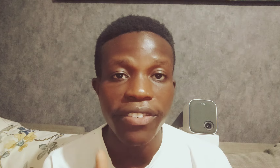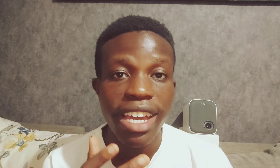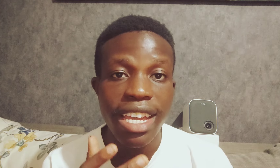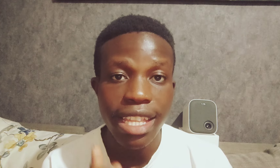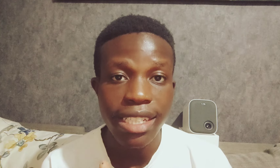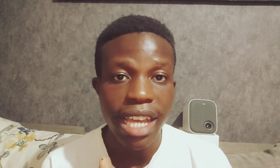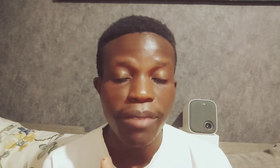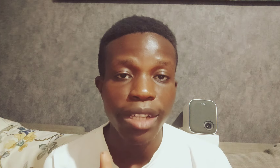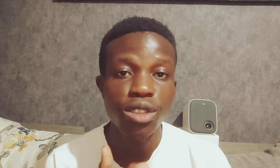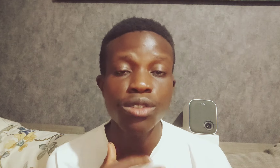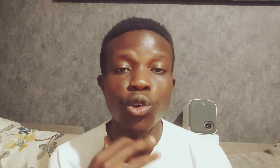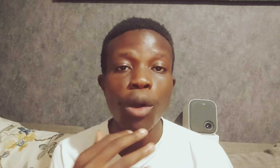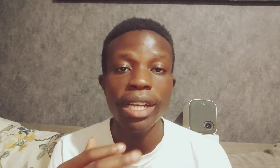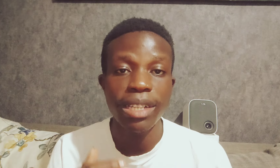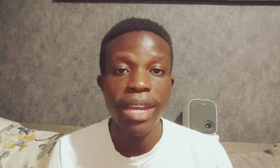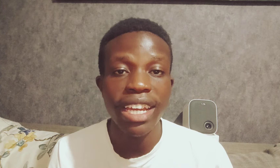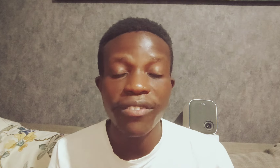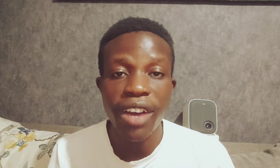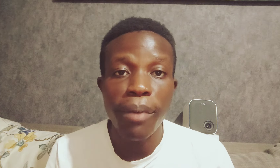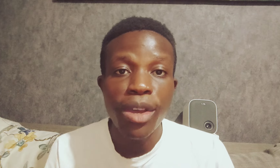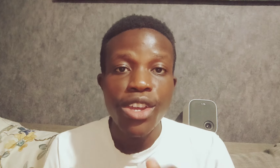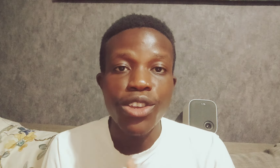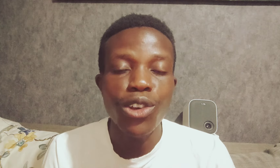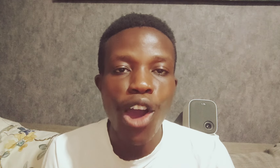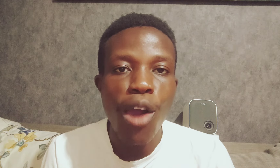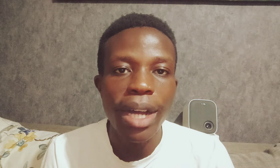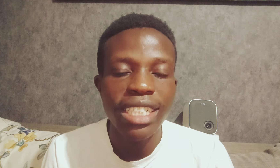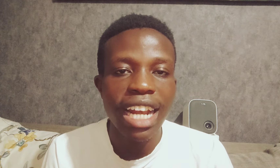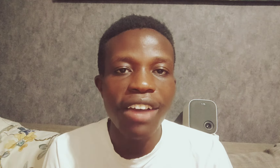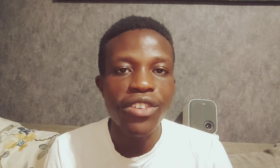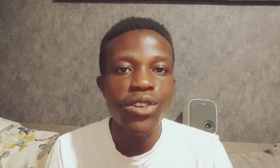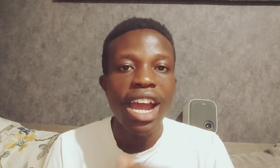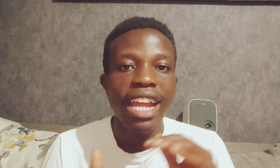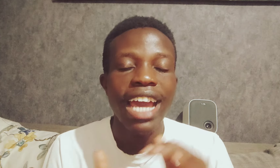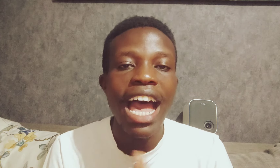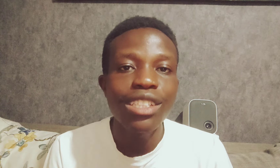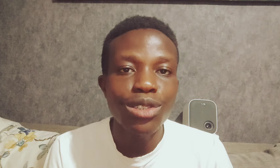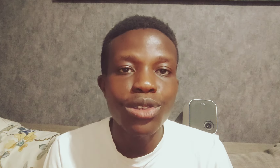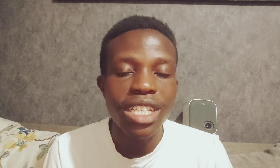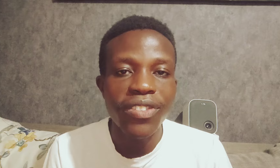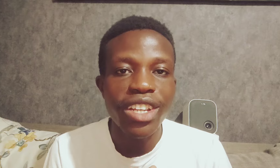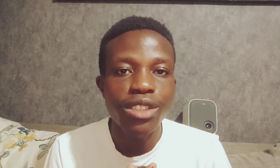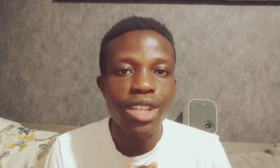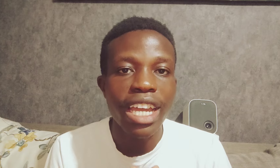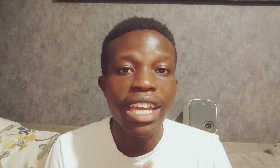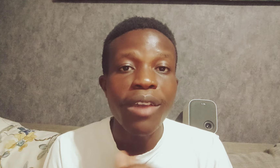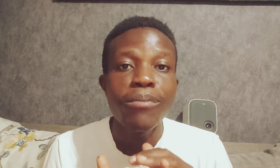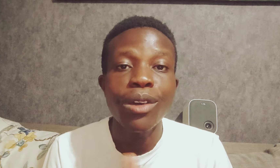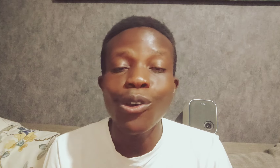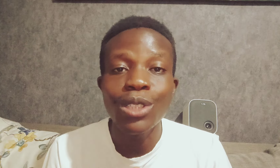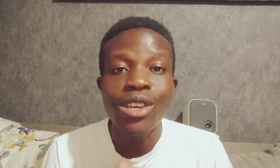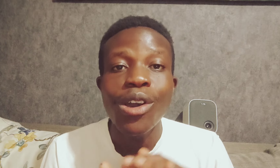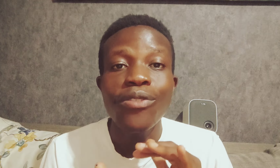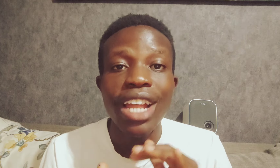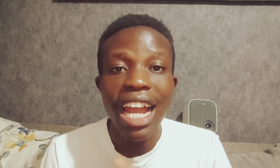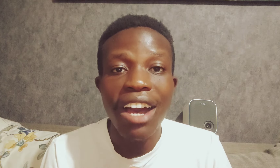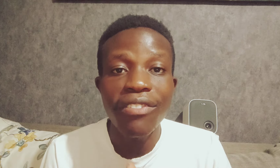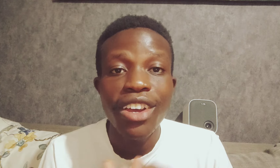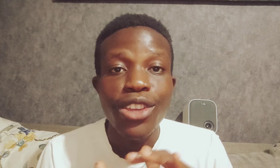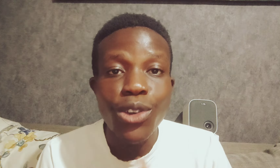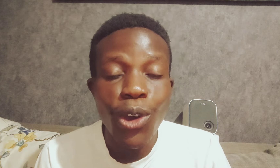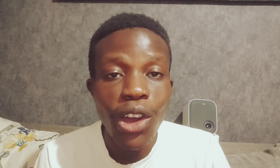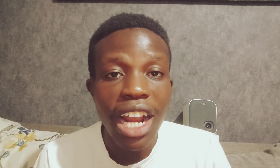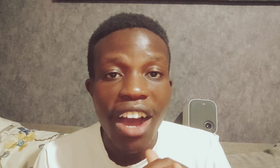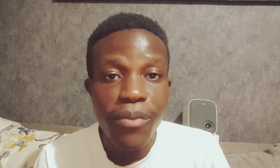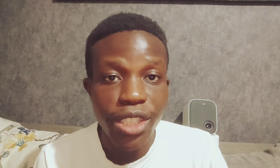are safe in this timing. To all my Jamaican fam, you know how much I love you, and I had to do this video today because of the